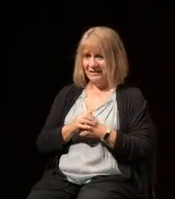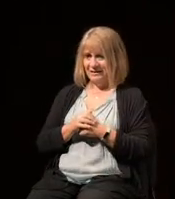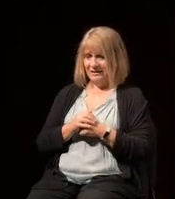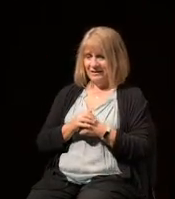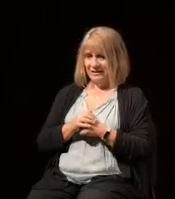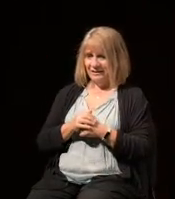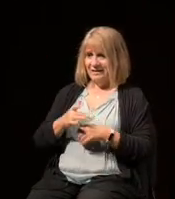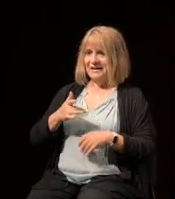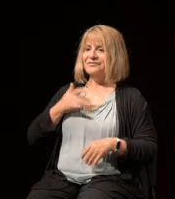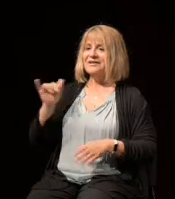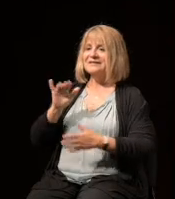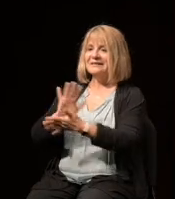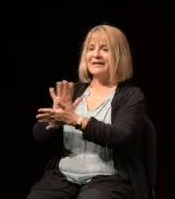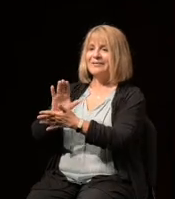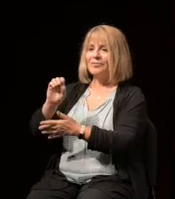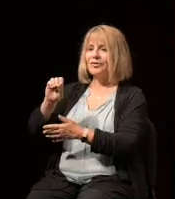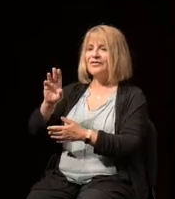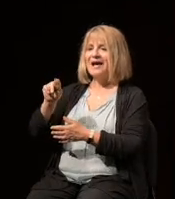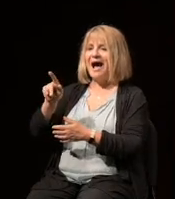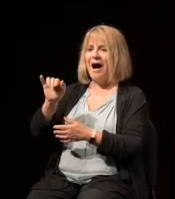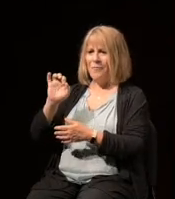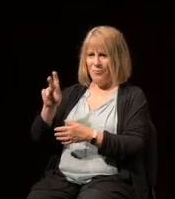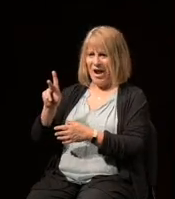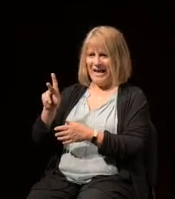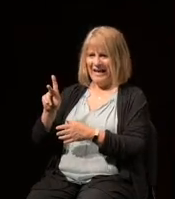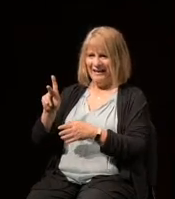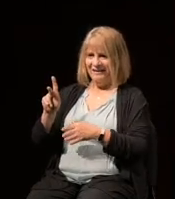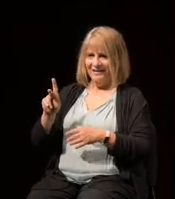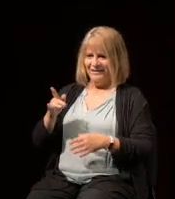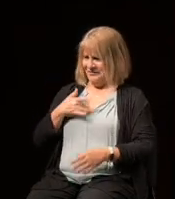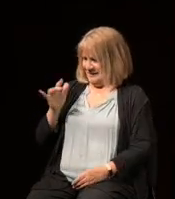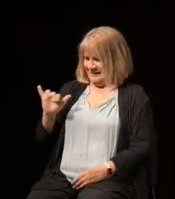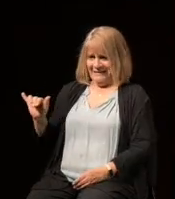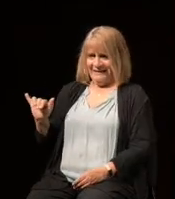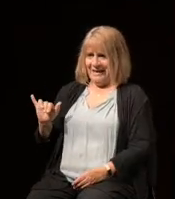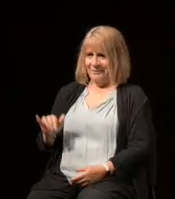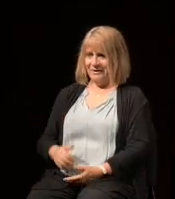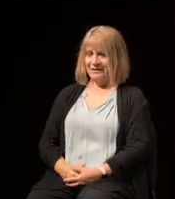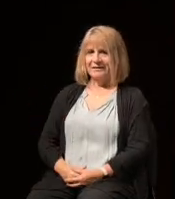in movie scenes like Outbreak. You can imagine it in those types of things.